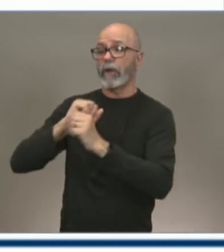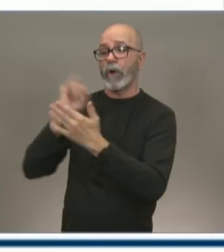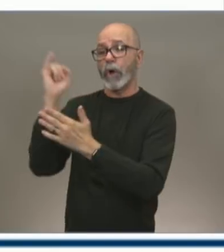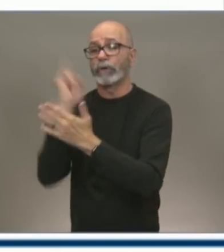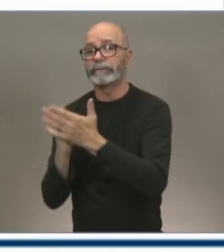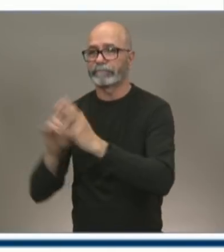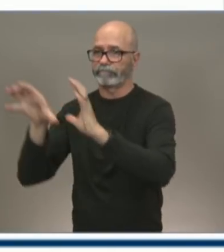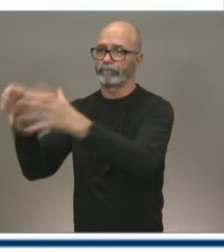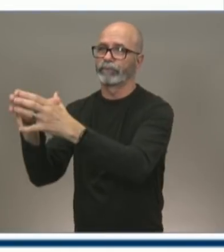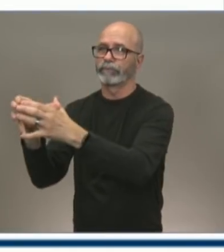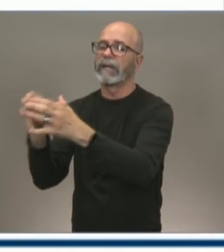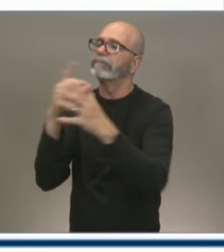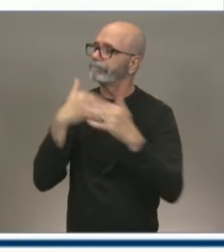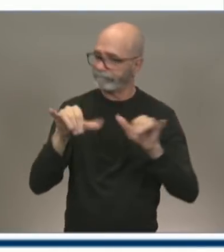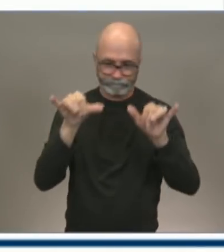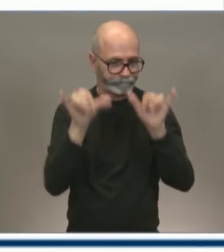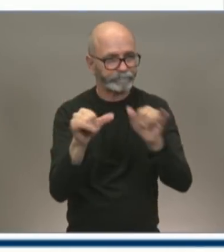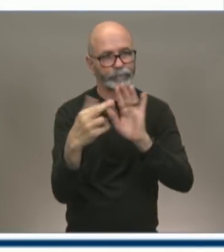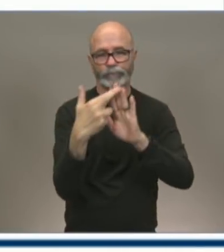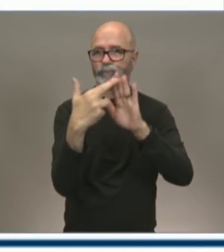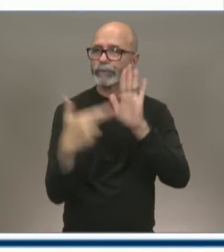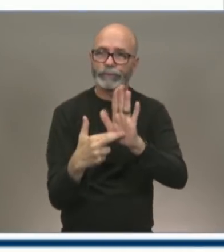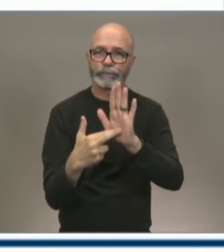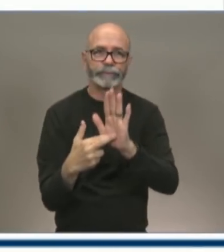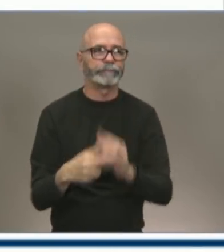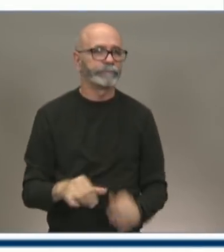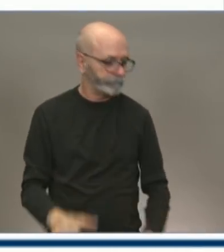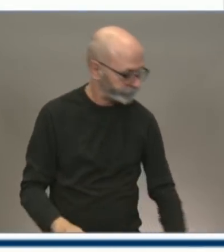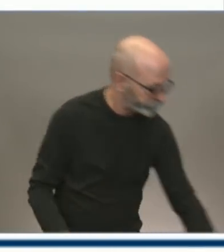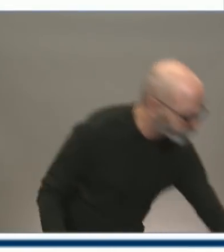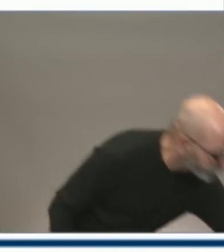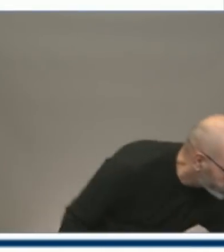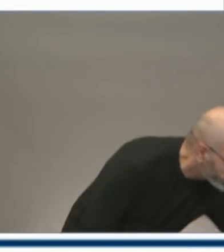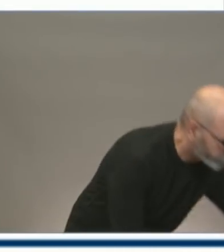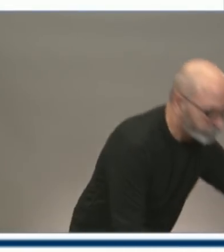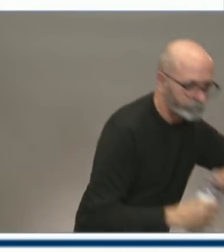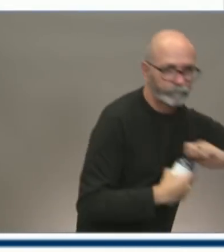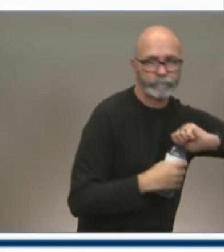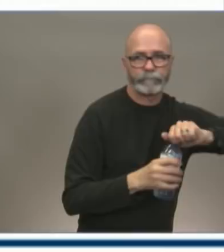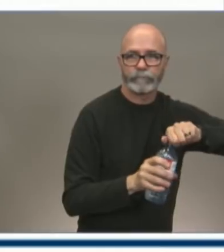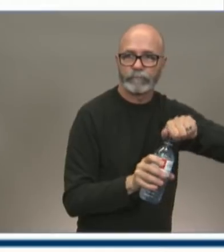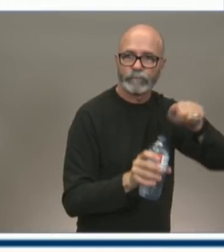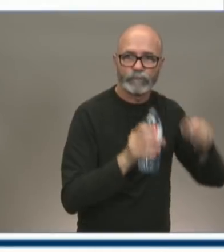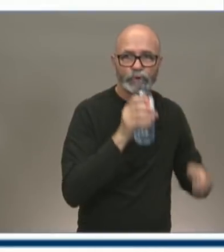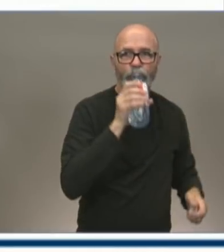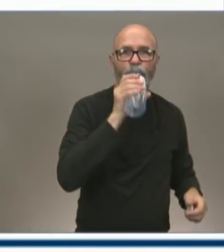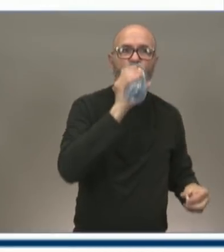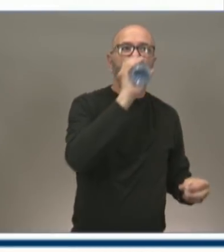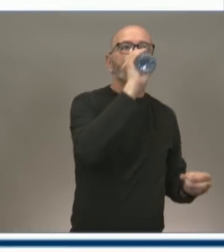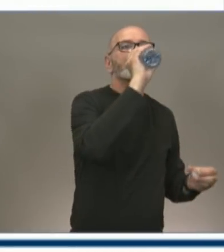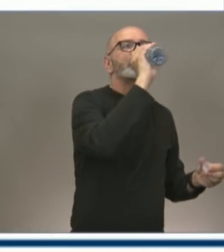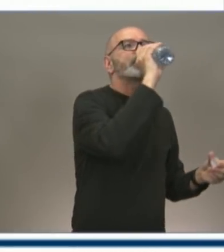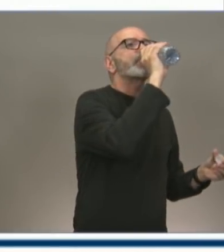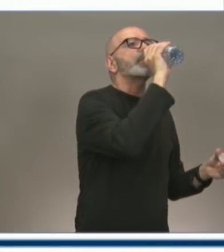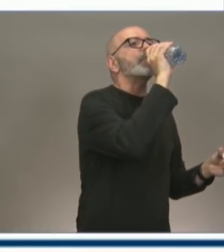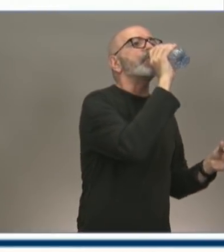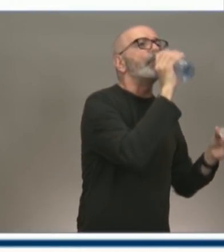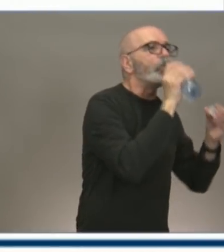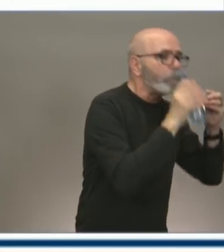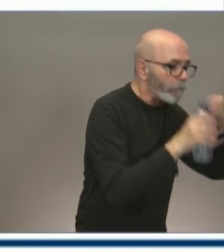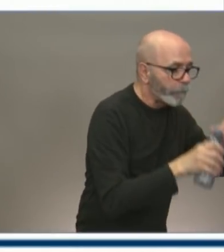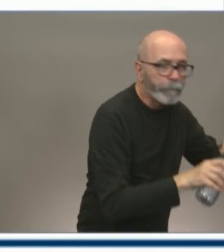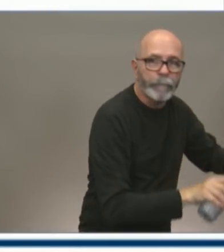are in place. I want to note that the facility, or in the number of 60, does not